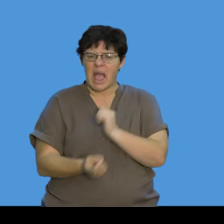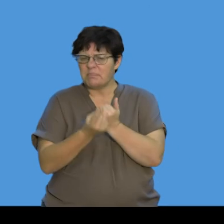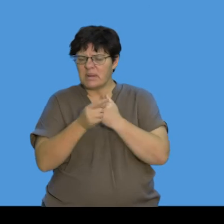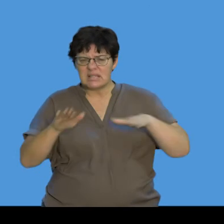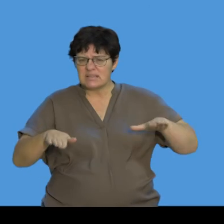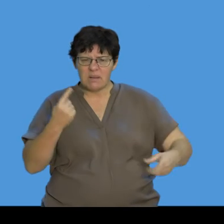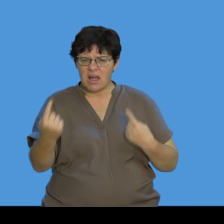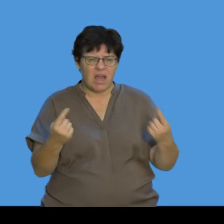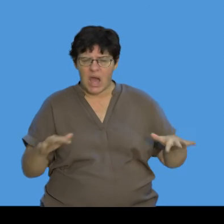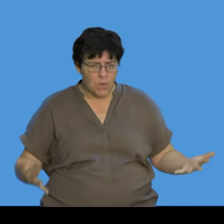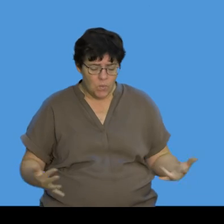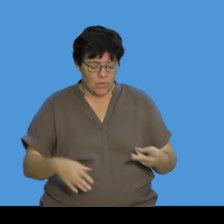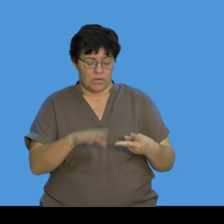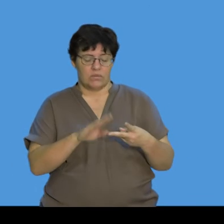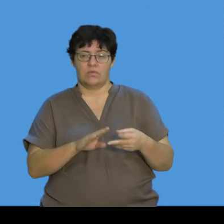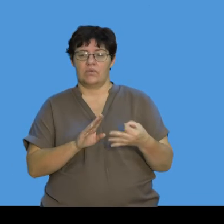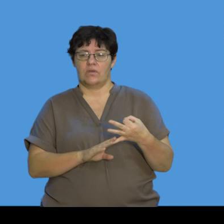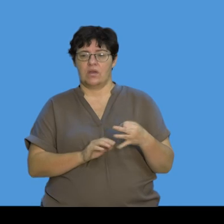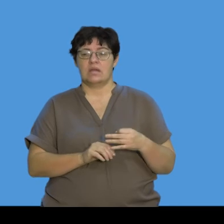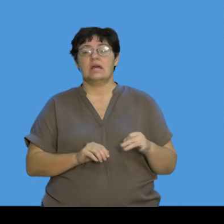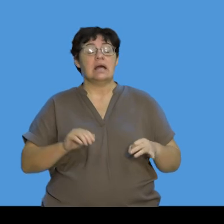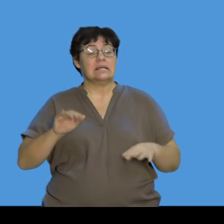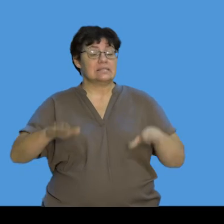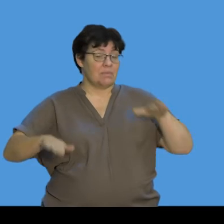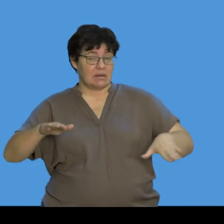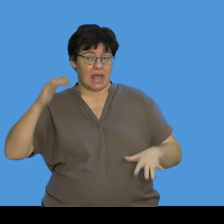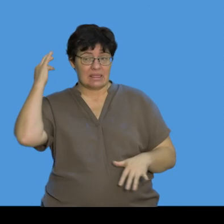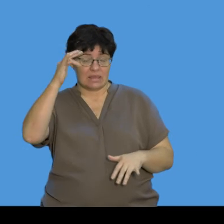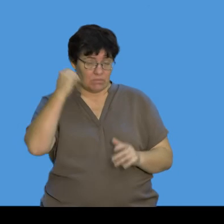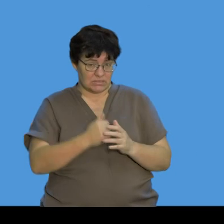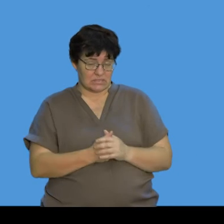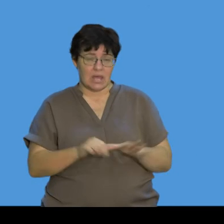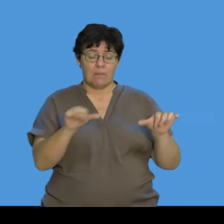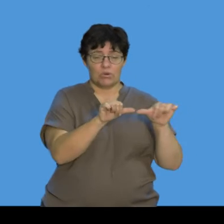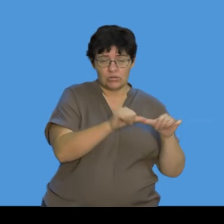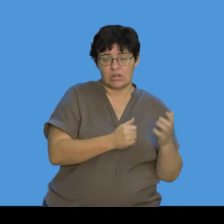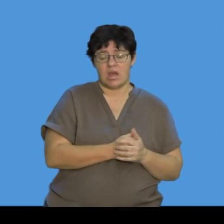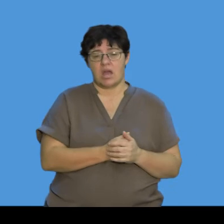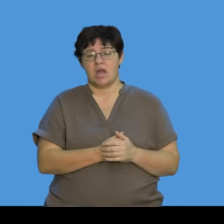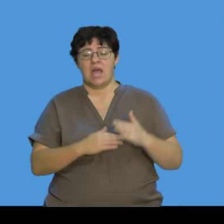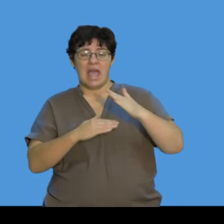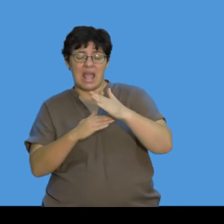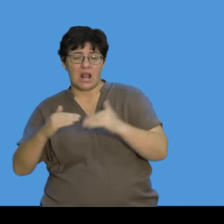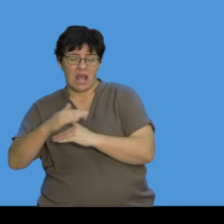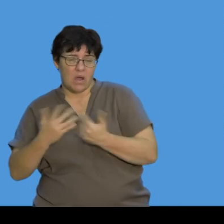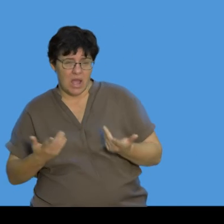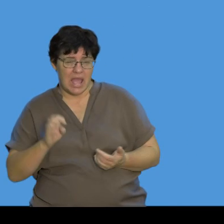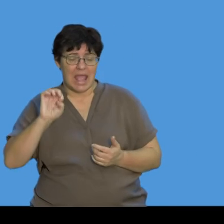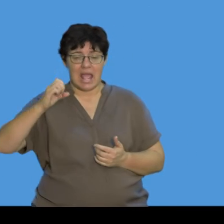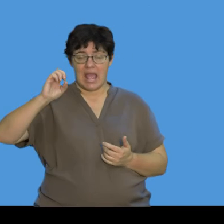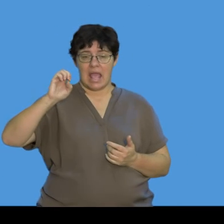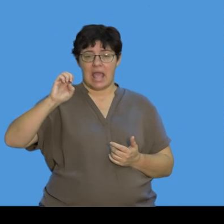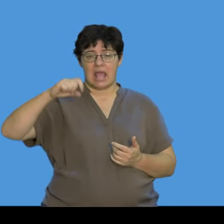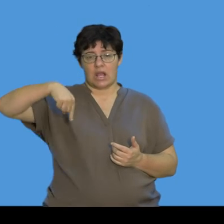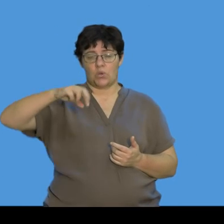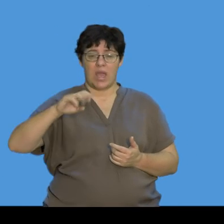similar to each other? And then similarity theorems, remember the proportionality, equiangular, and what we've looked at